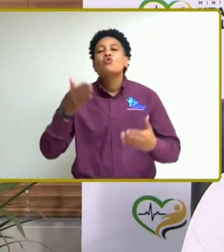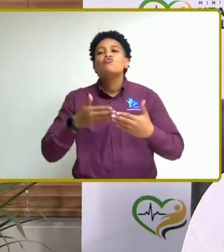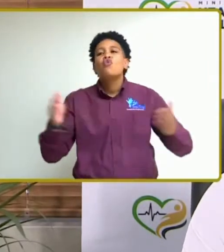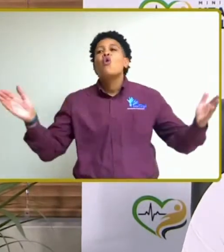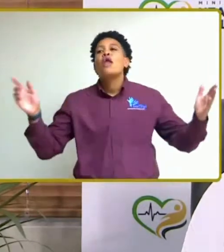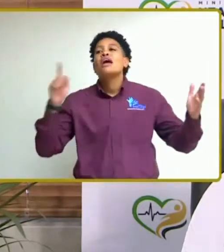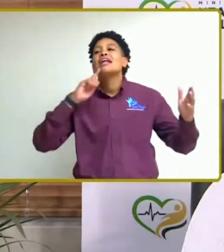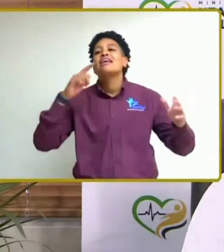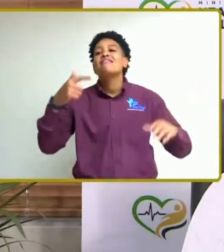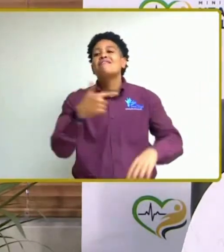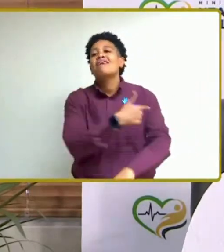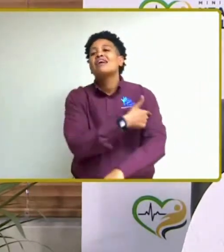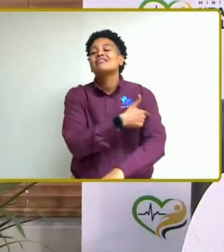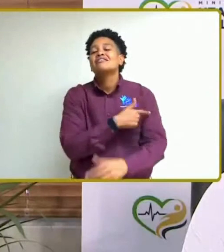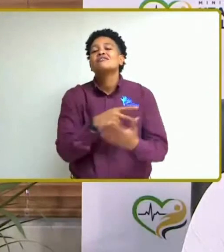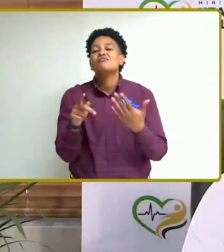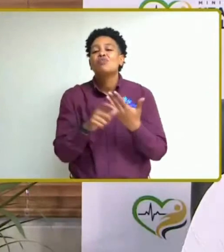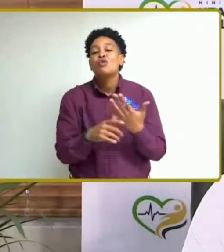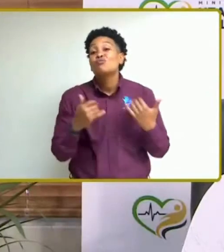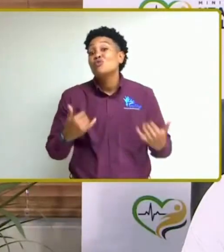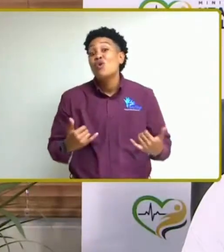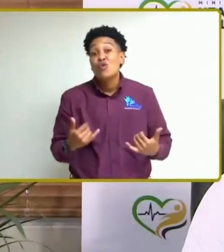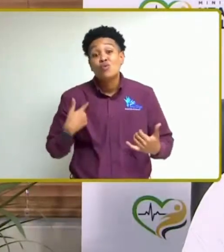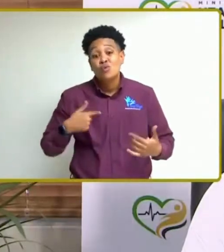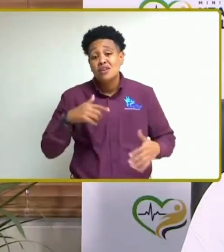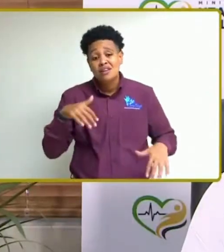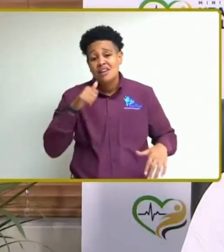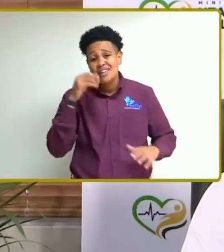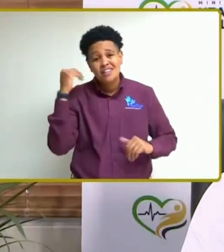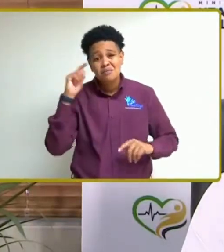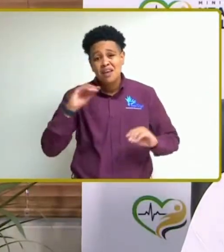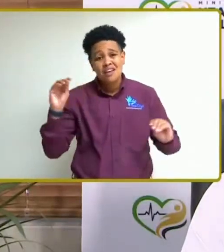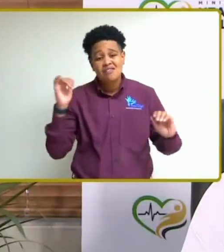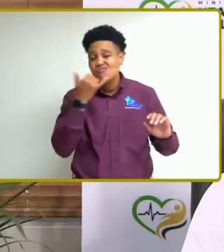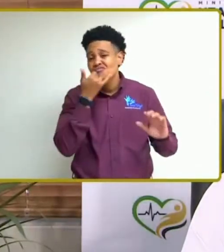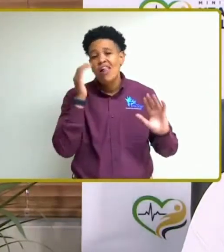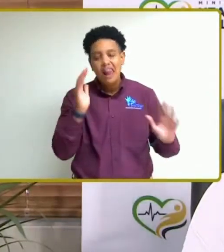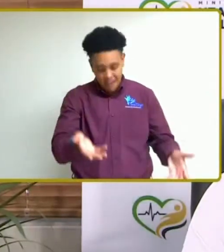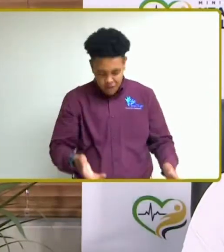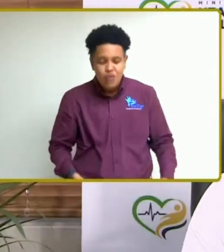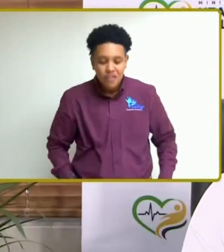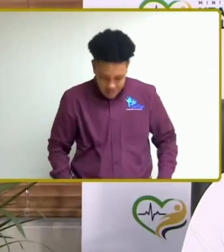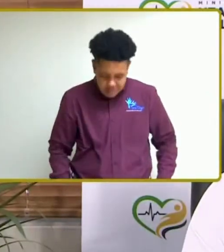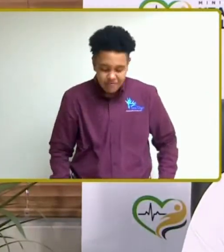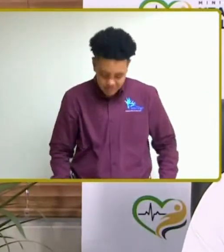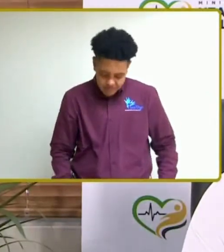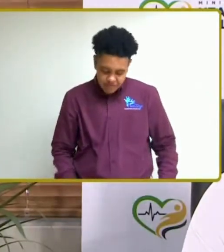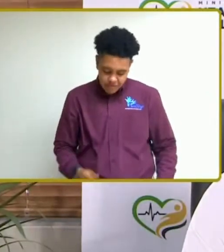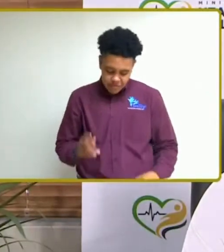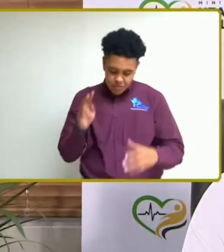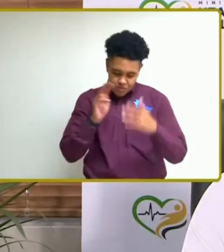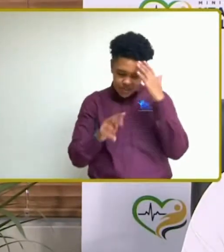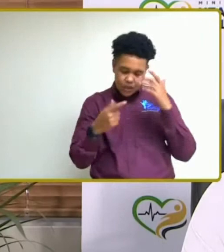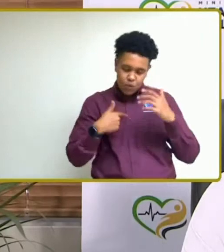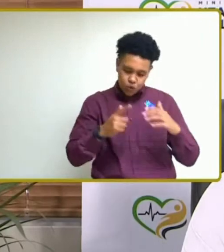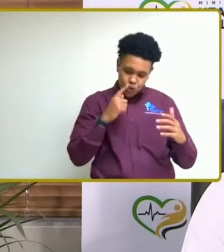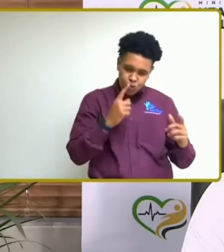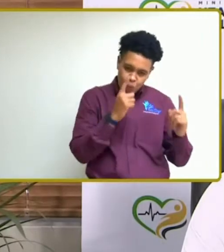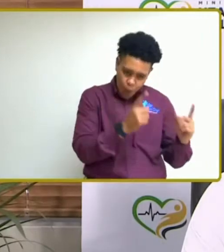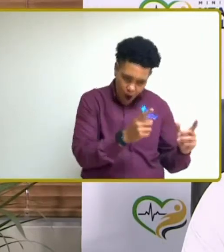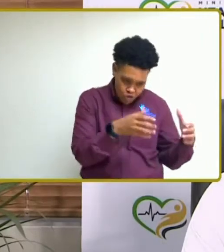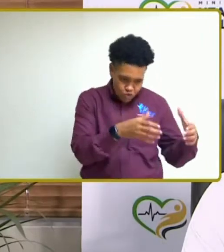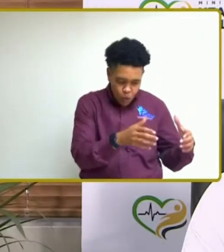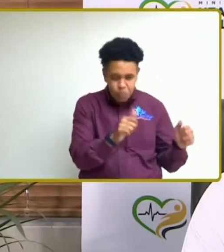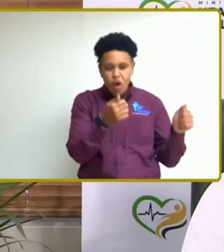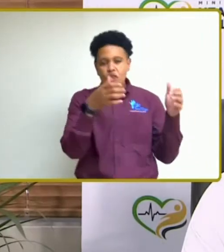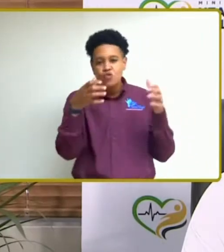the vaccination program. So right now we are not anticipating any leftovers per se. We just move from one